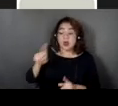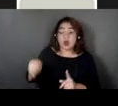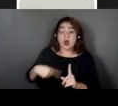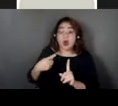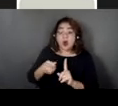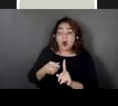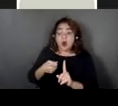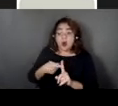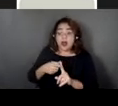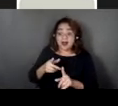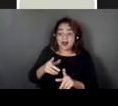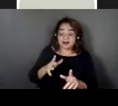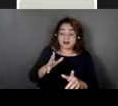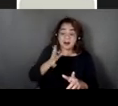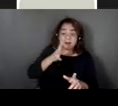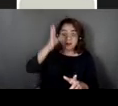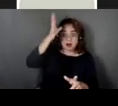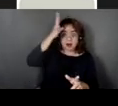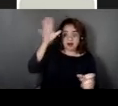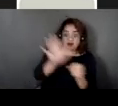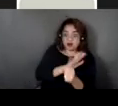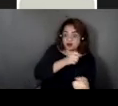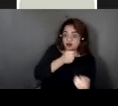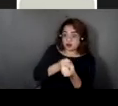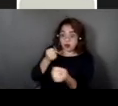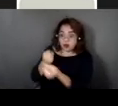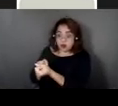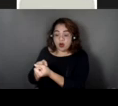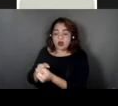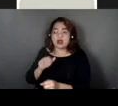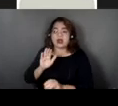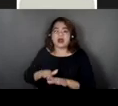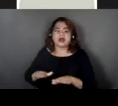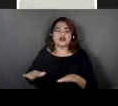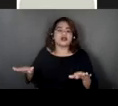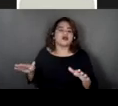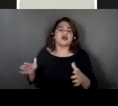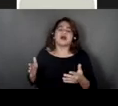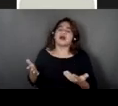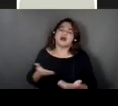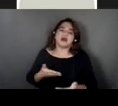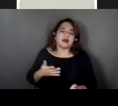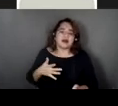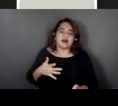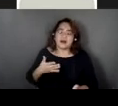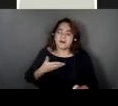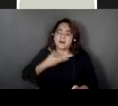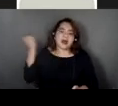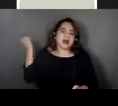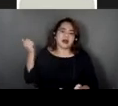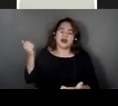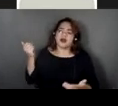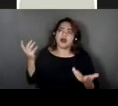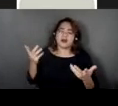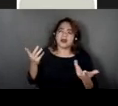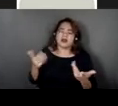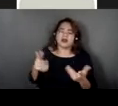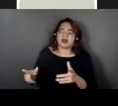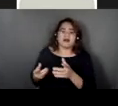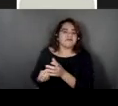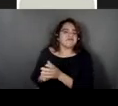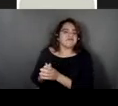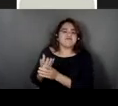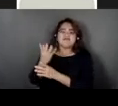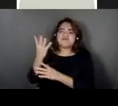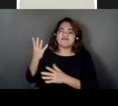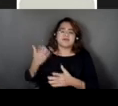their parents, our first, second, and third line is always going to be to try to get both parents on board. And that's where we're going to invest